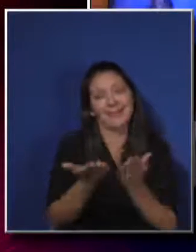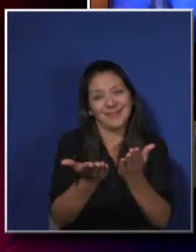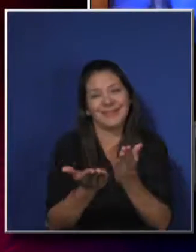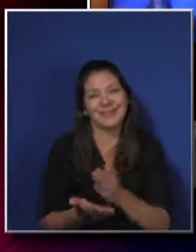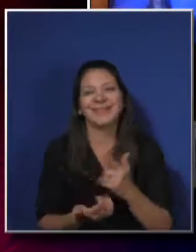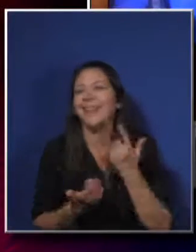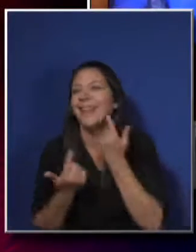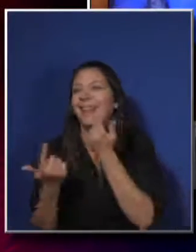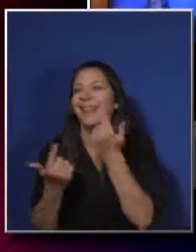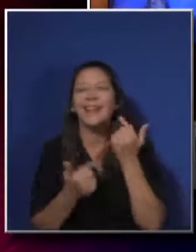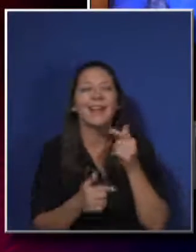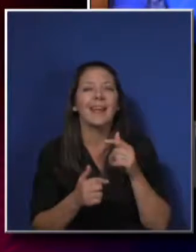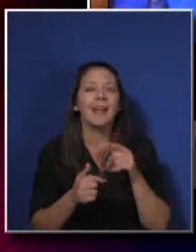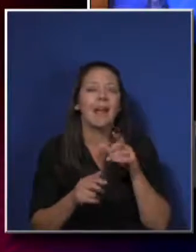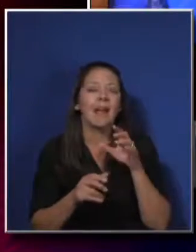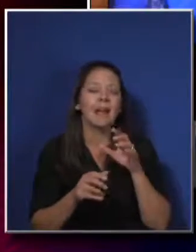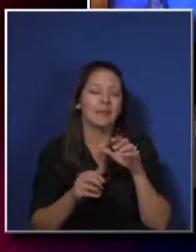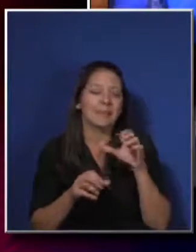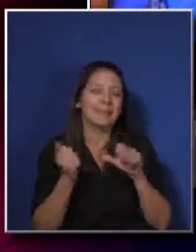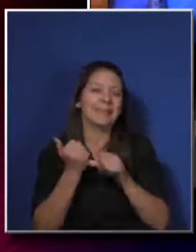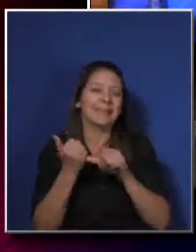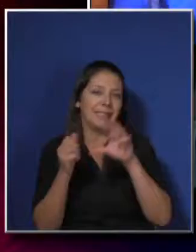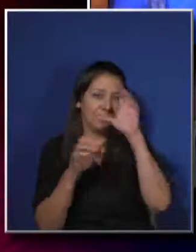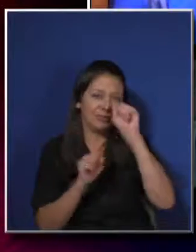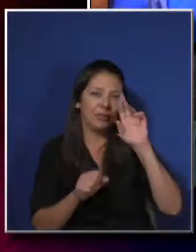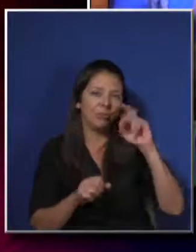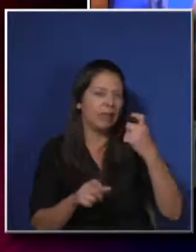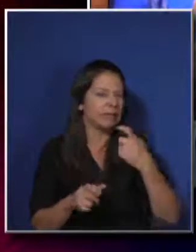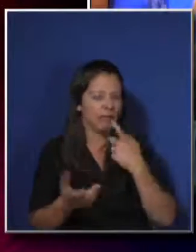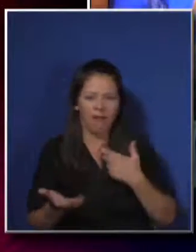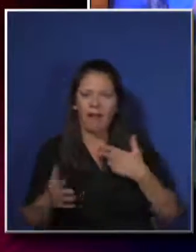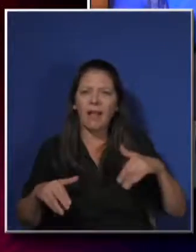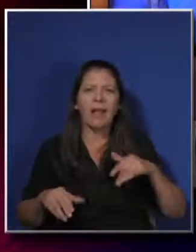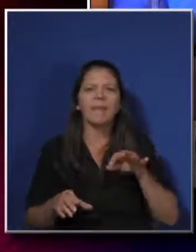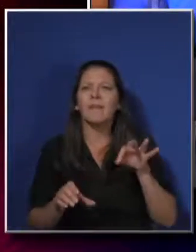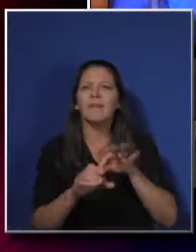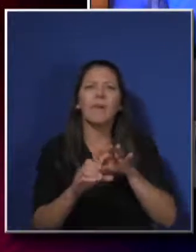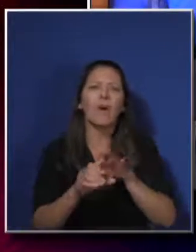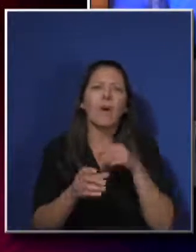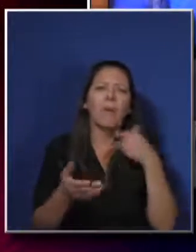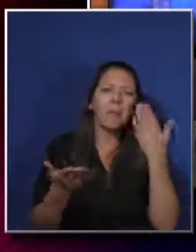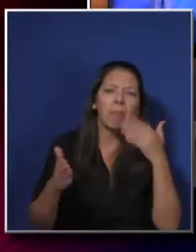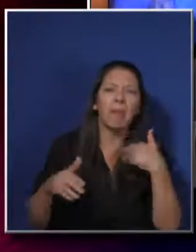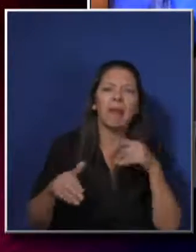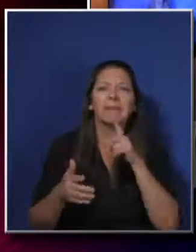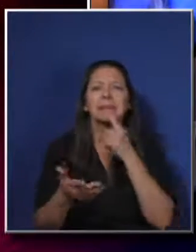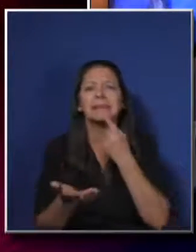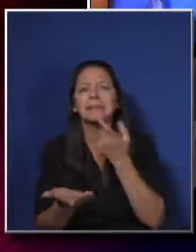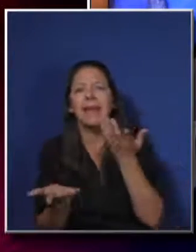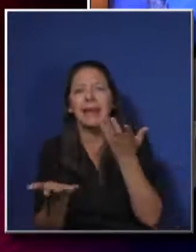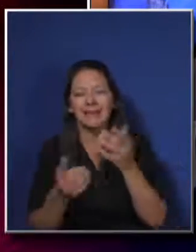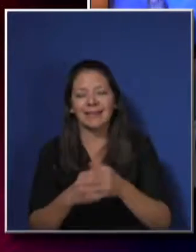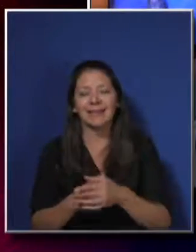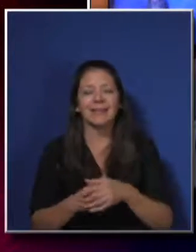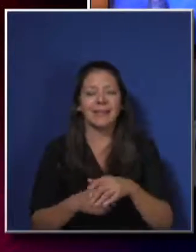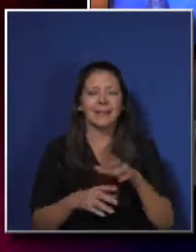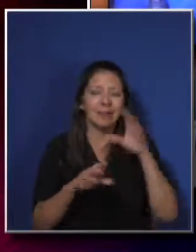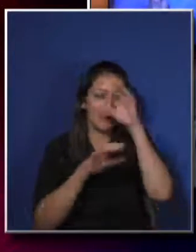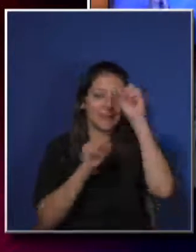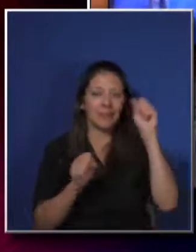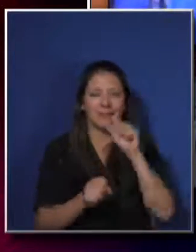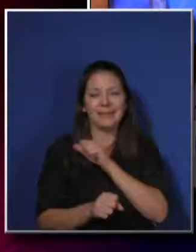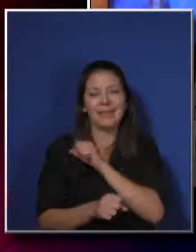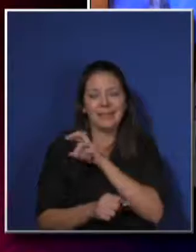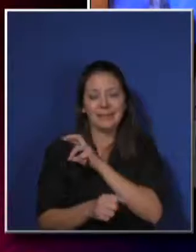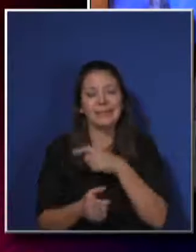I didn't get to vote. I don't remember. Yes, so, I mean, I'm the one who looks at the calendar and puts it down,